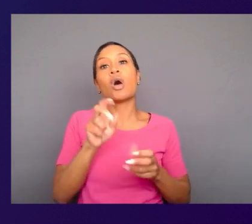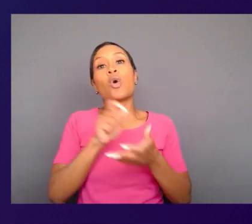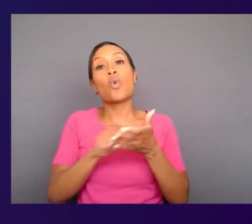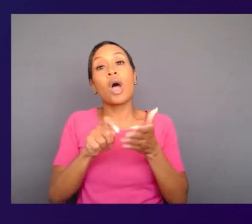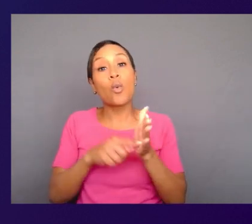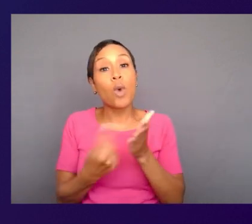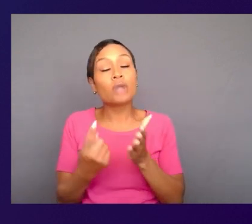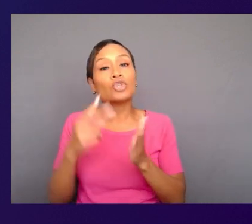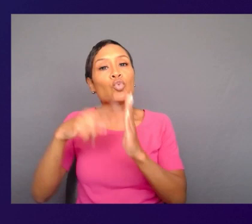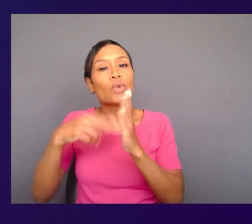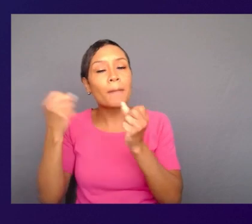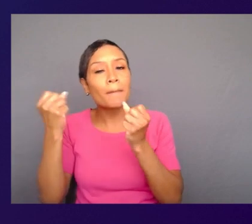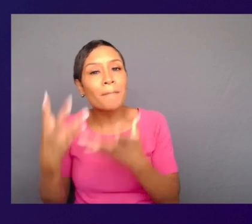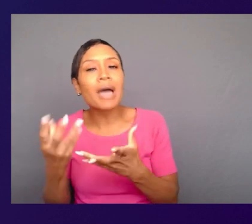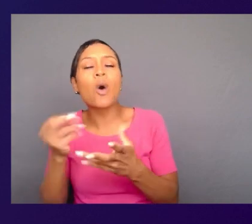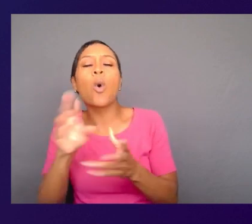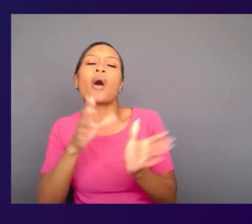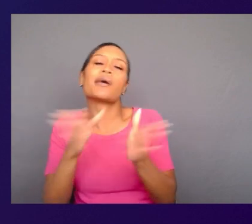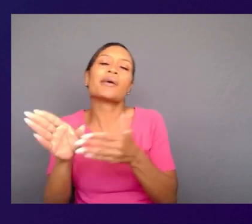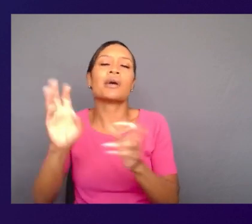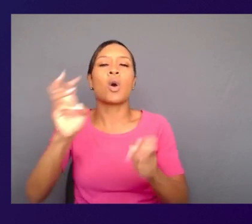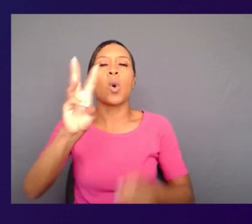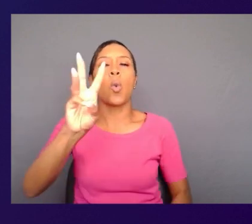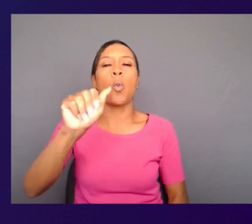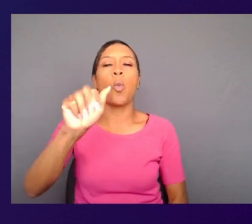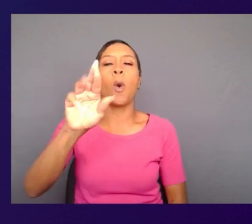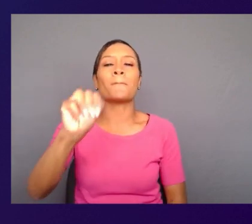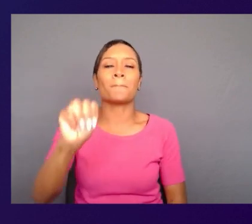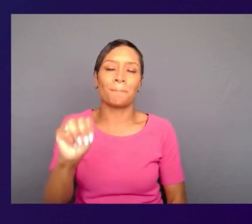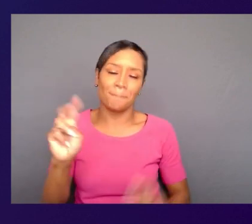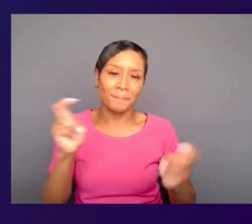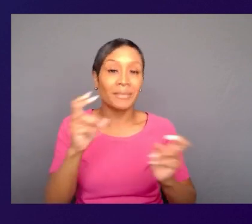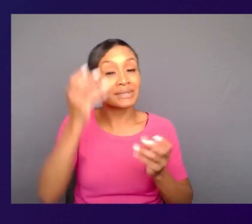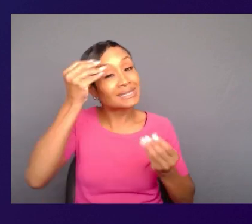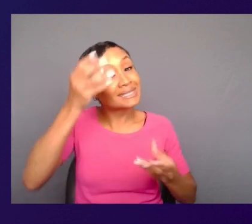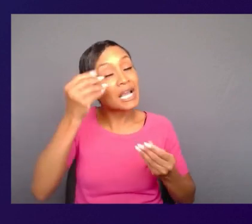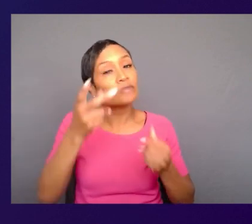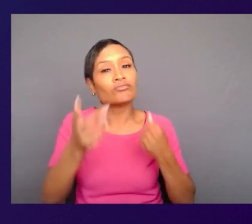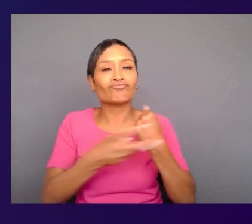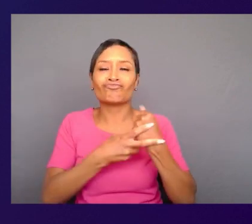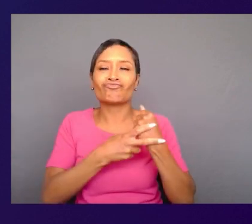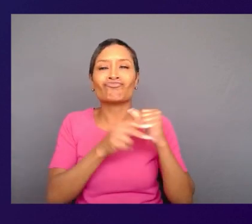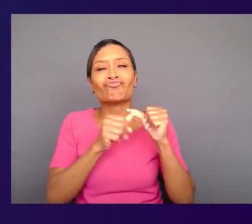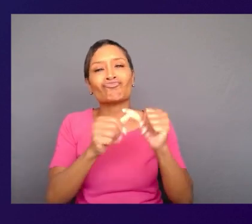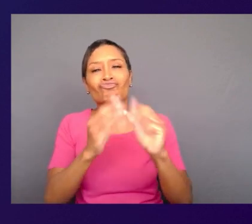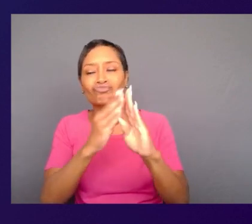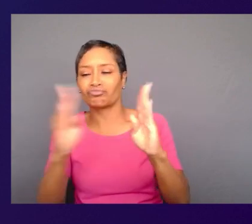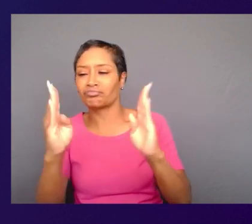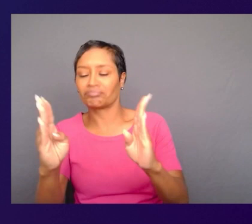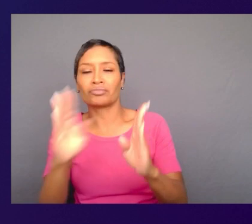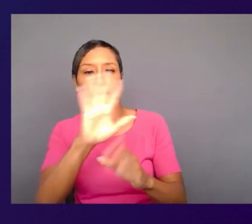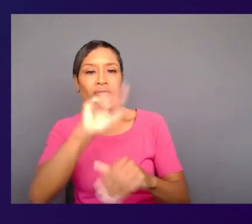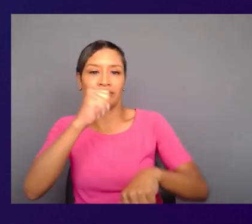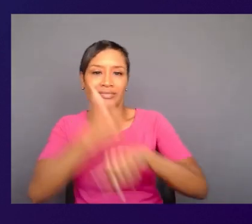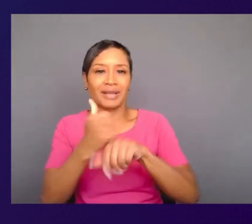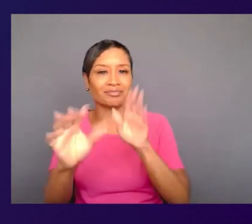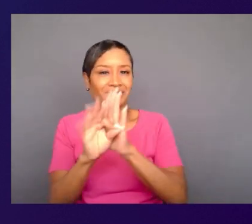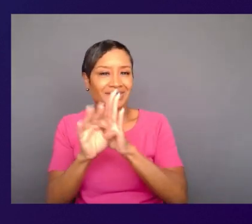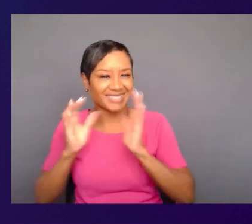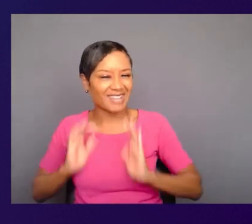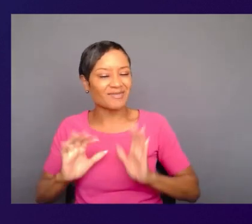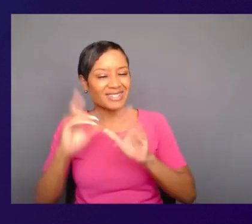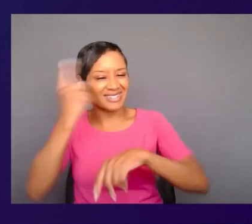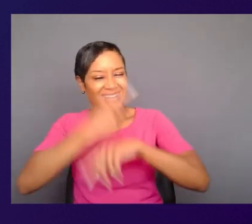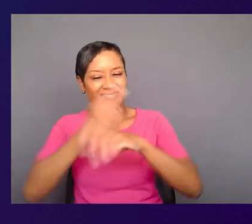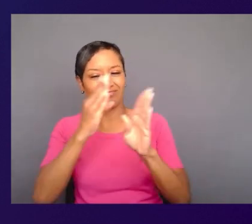worm state. Basically, it gives customers the option to have their data immutably stored for a retention period they specify. It's a really